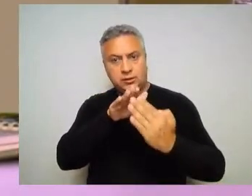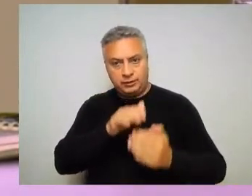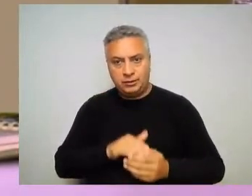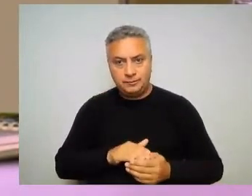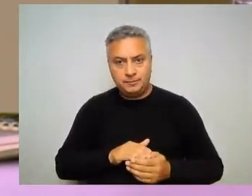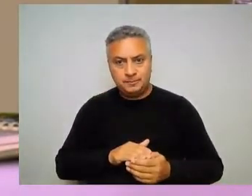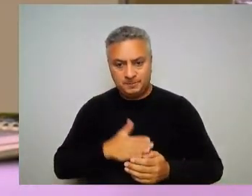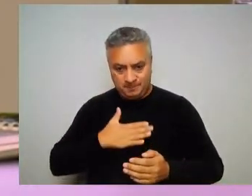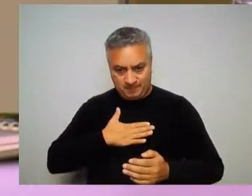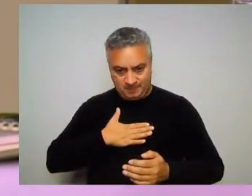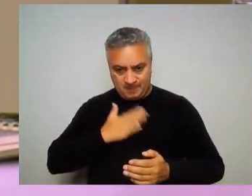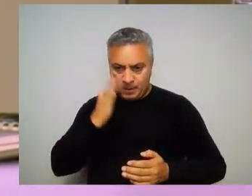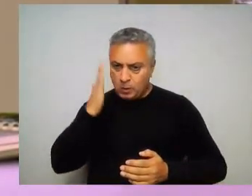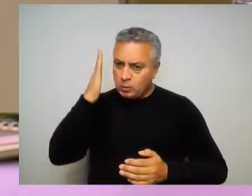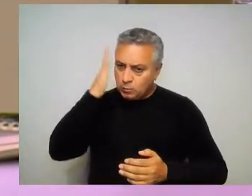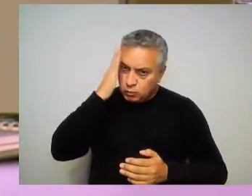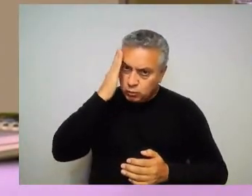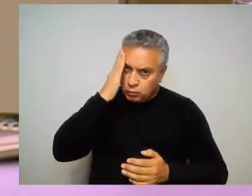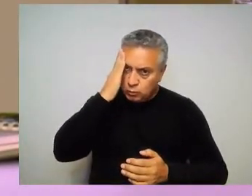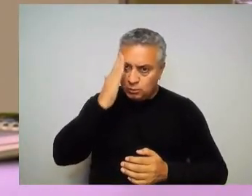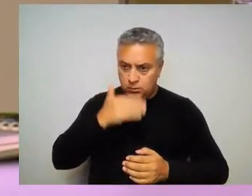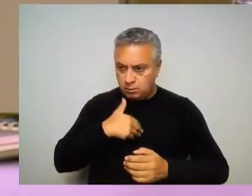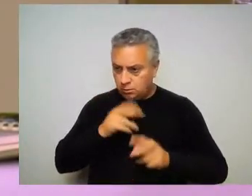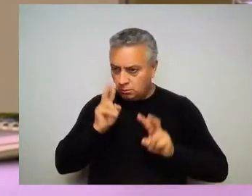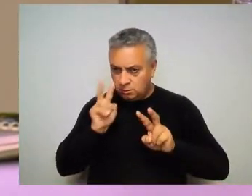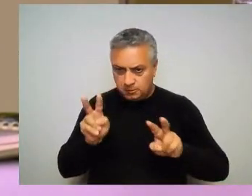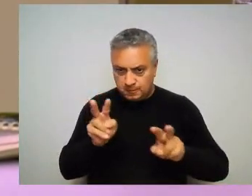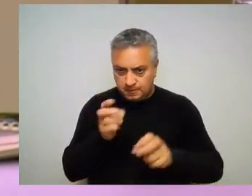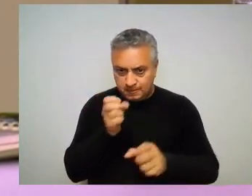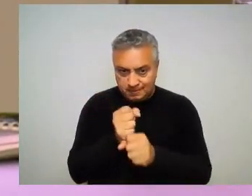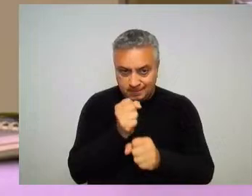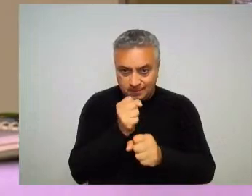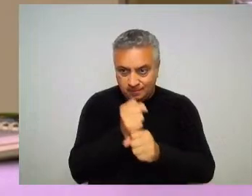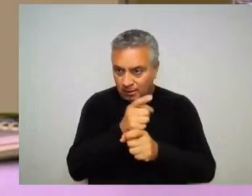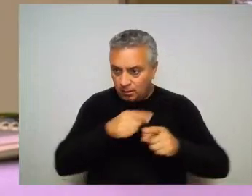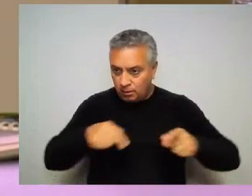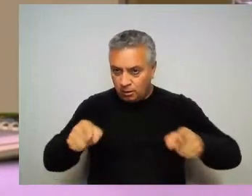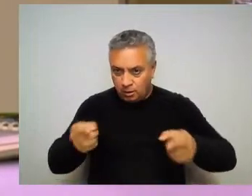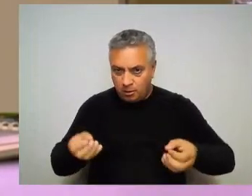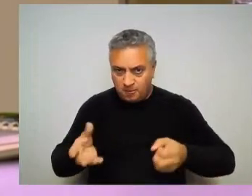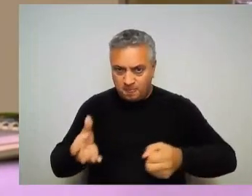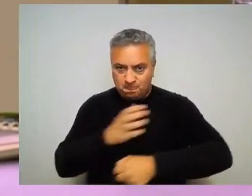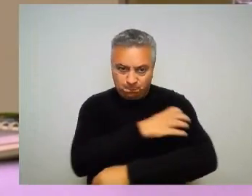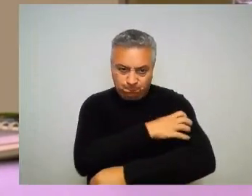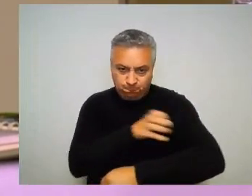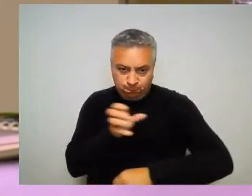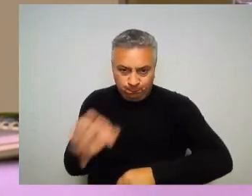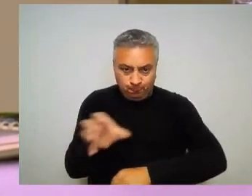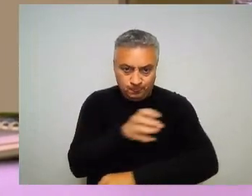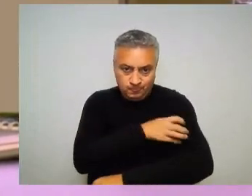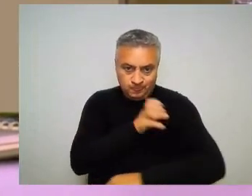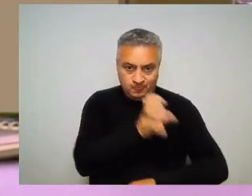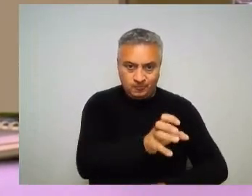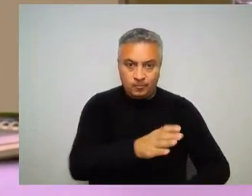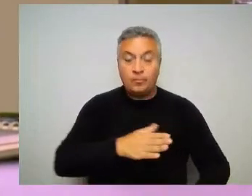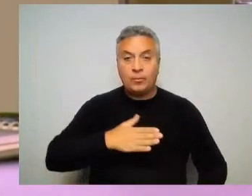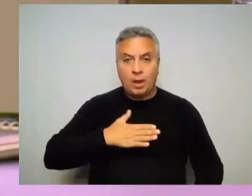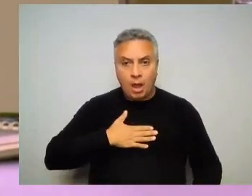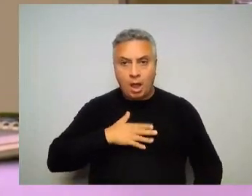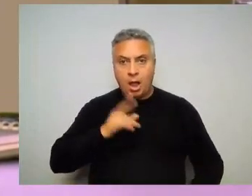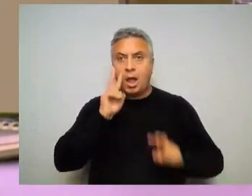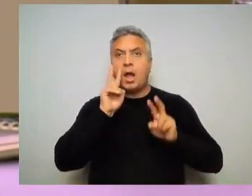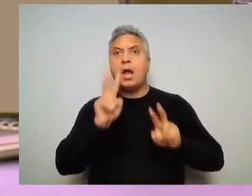the capability to have a strong public administration, because if we understand the size of the